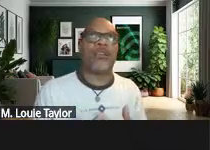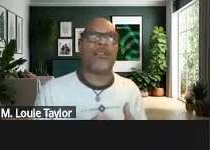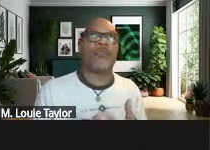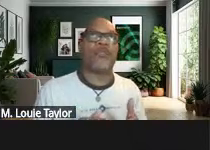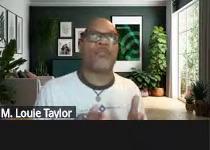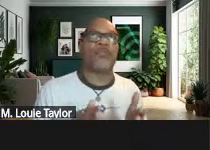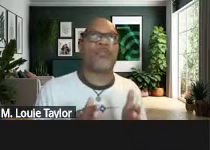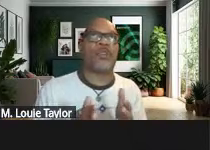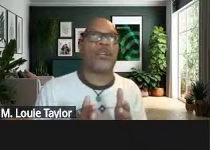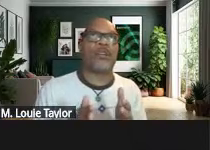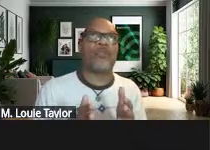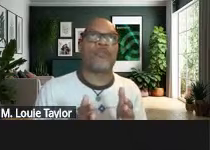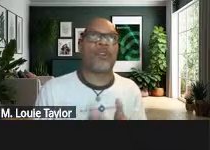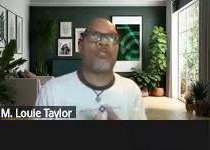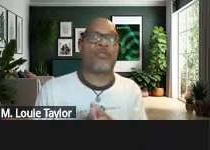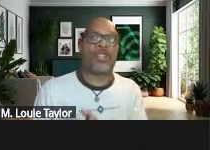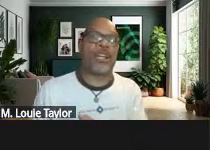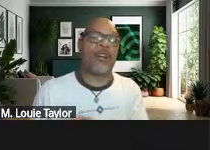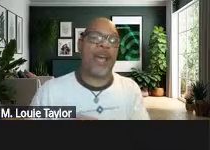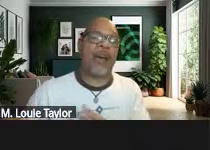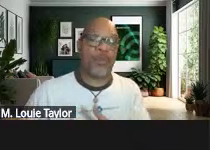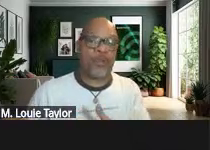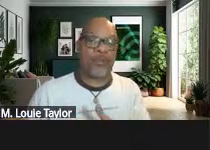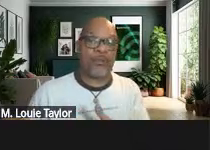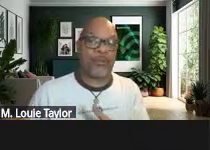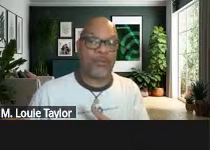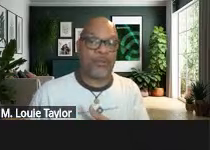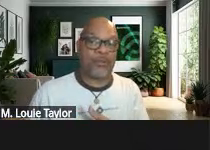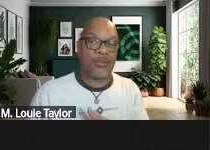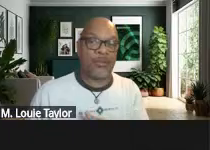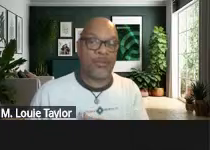the Partner Co Share app